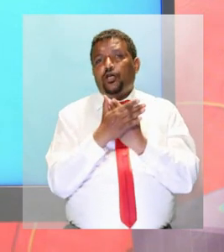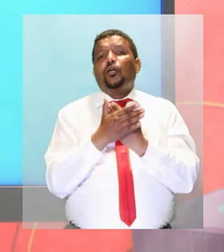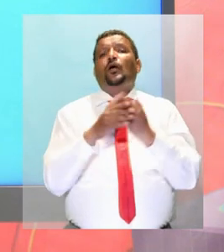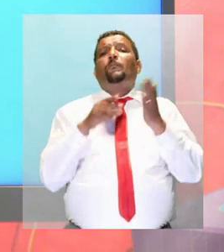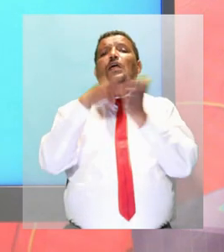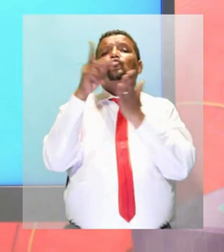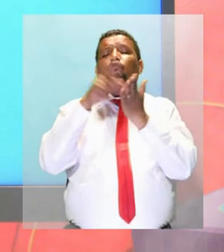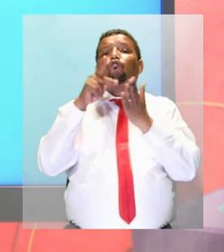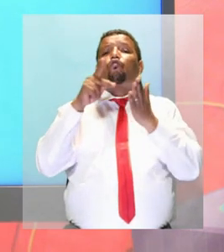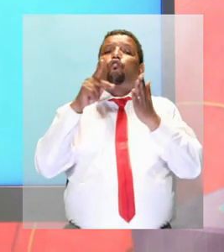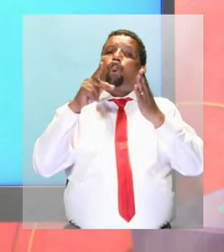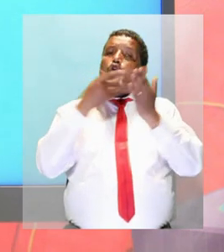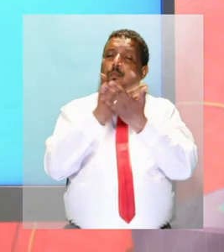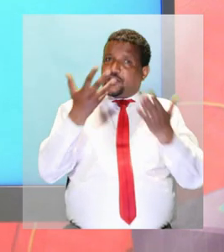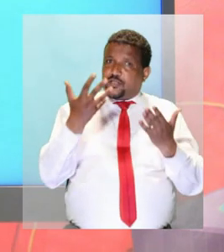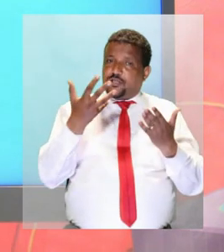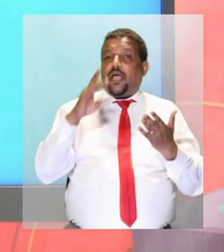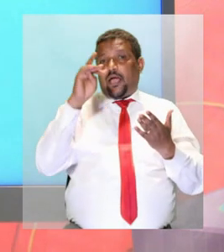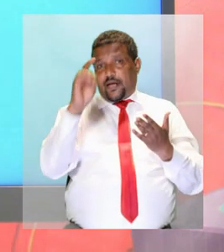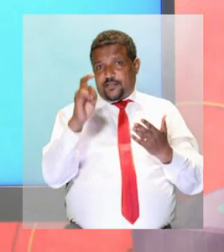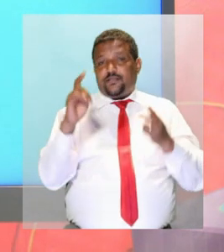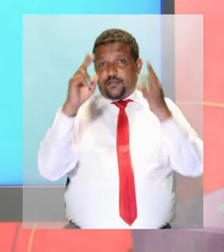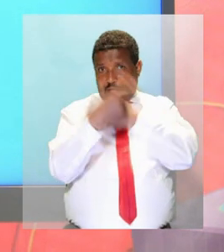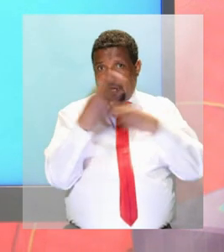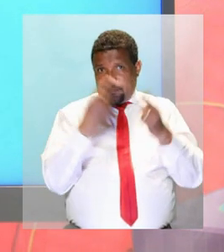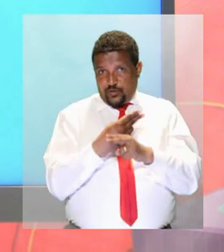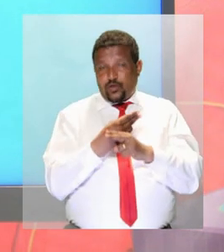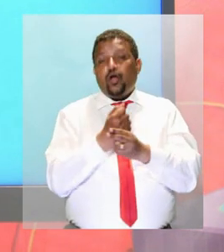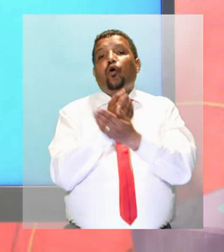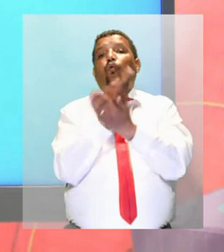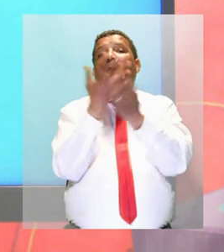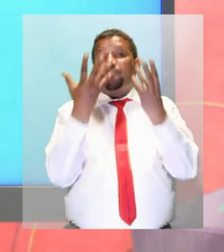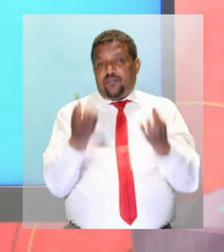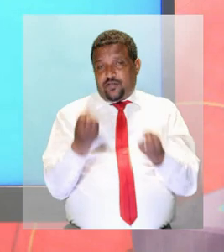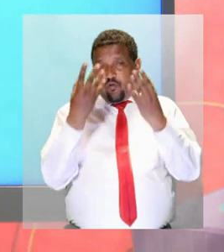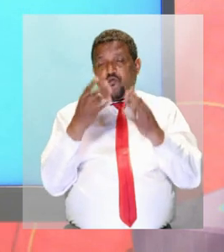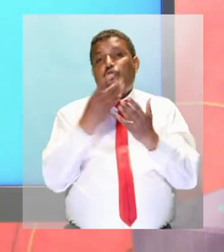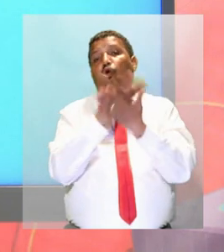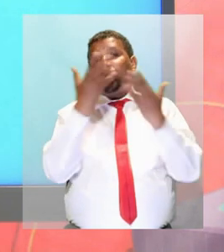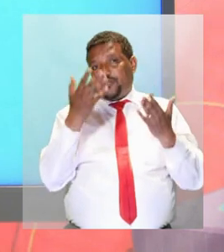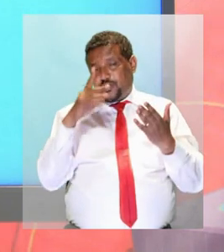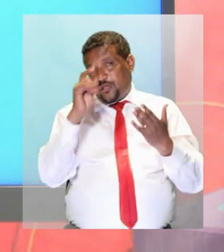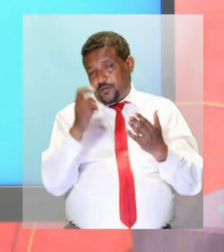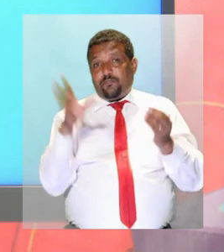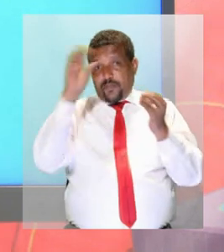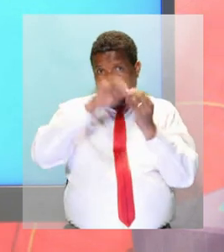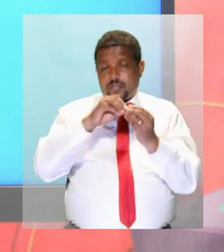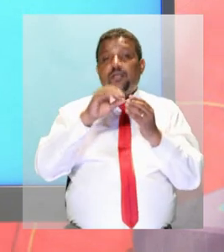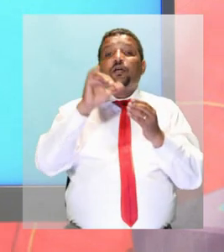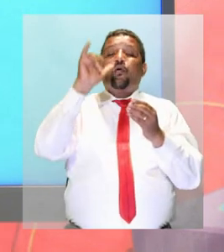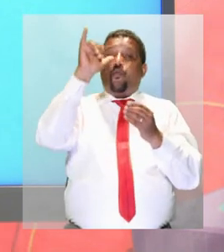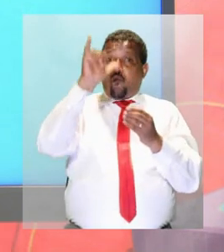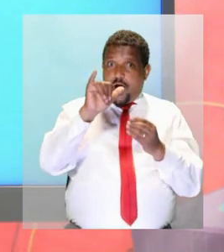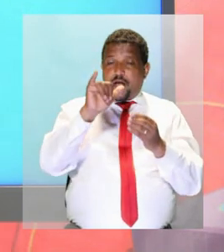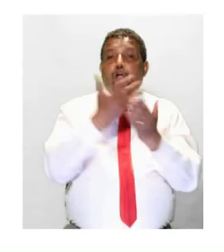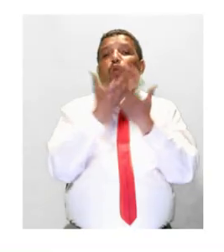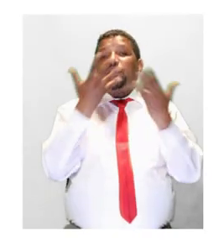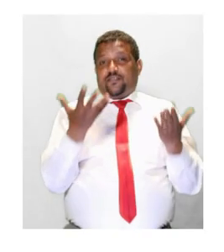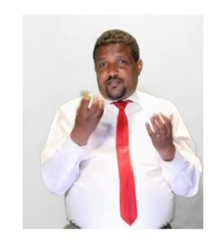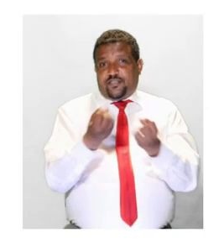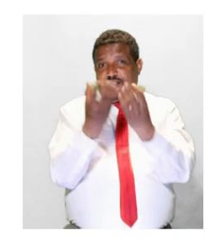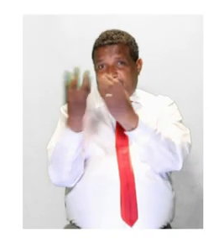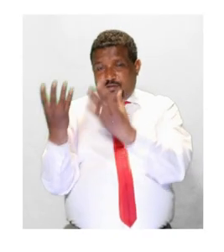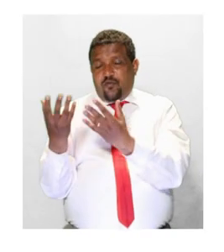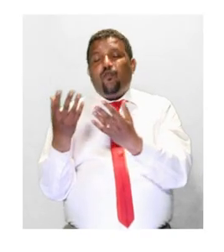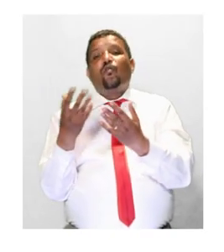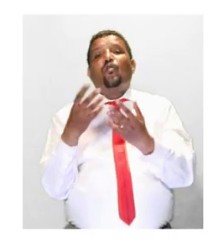times the price of commodity X times the quantity of commodity X plus the price of commodity Y times the quantity of commodity Y.